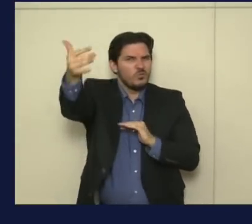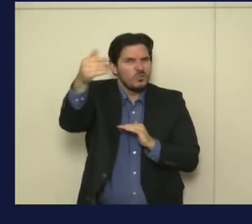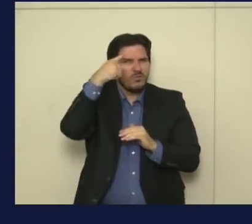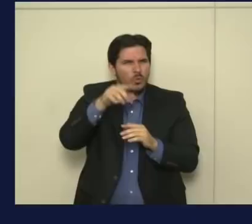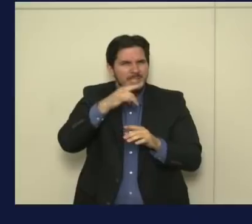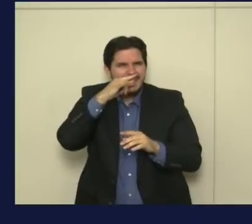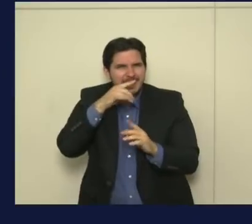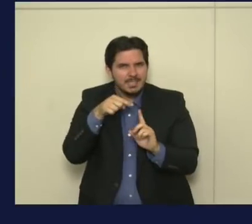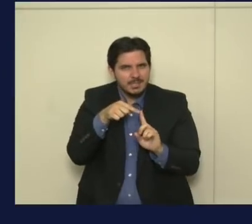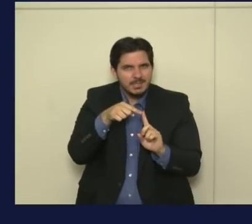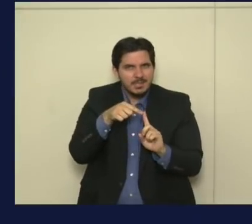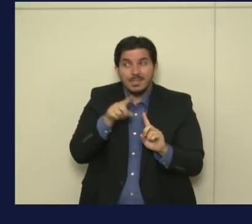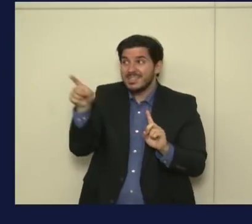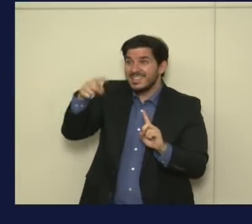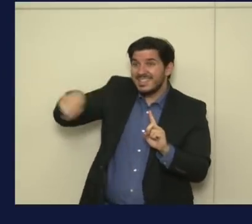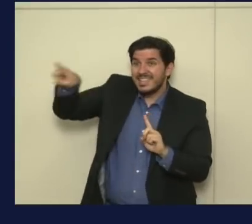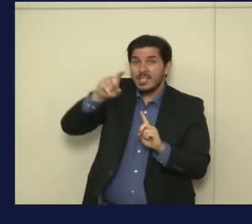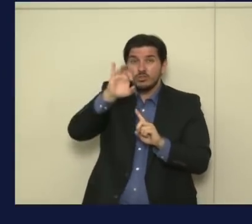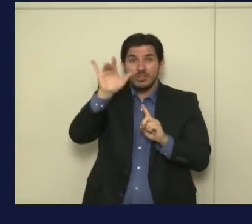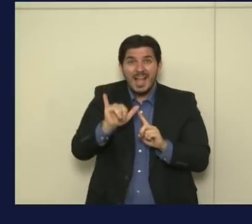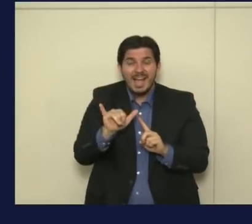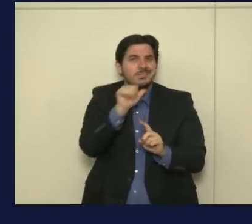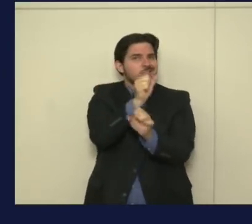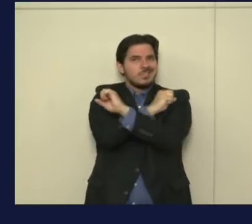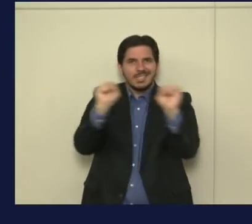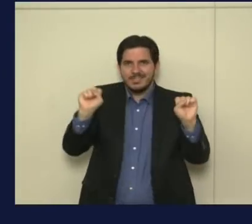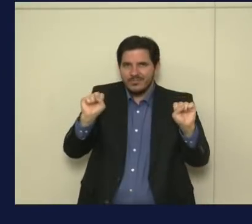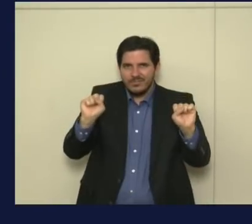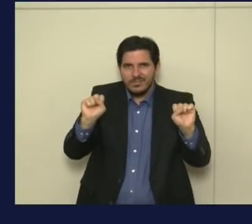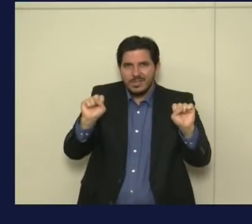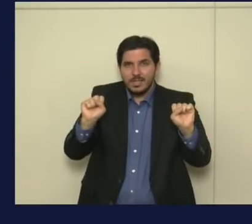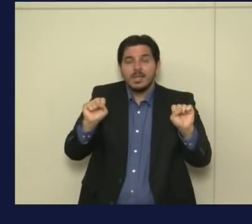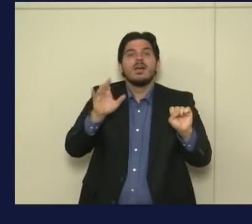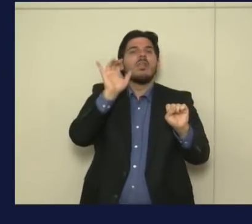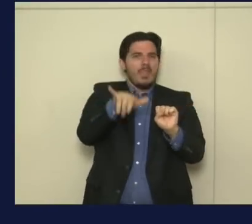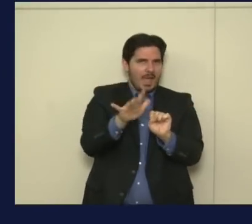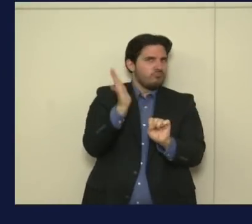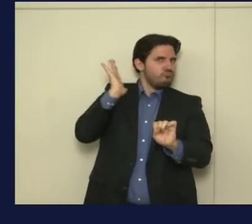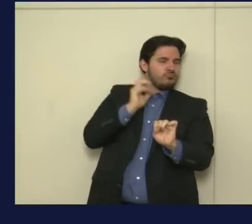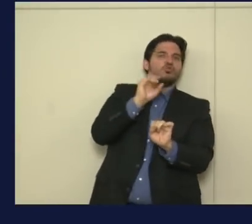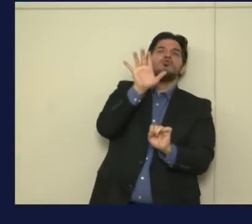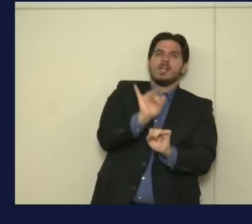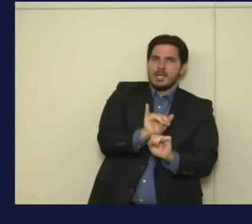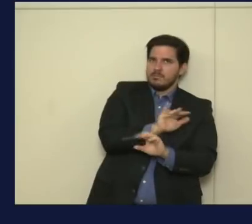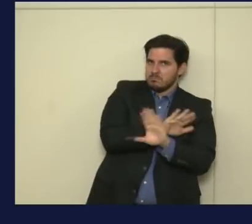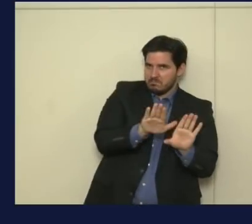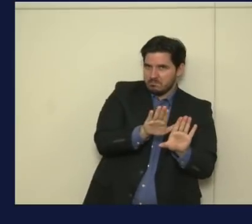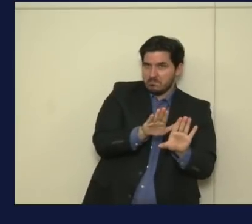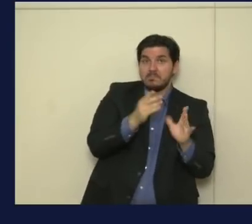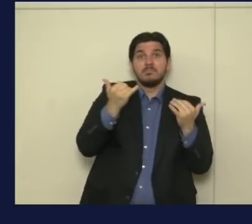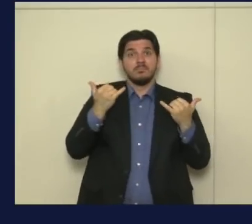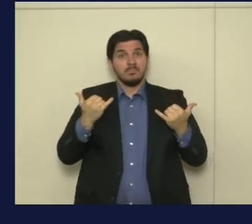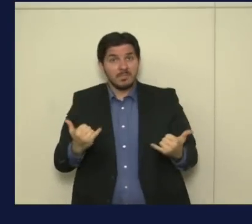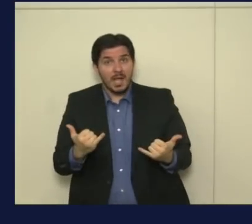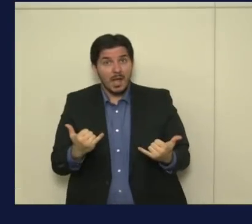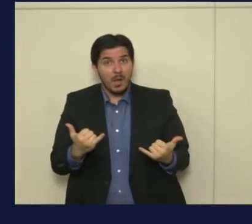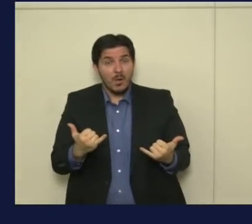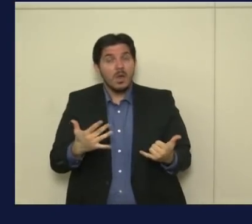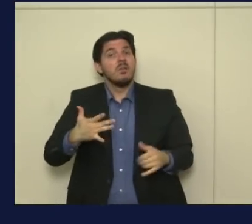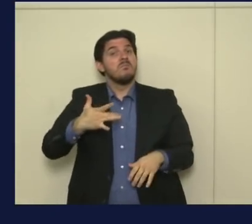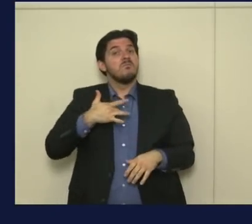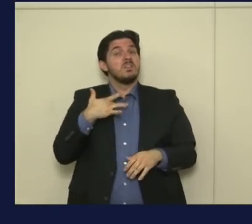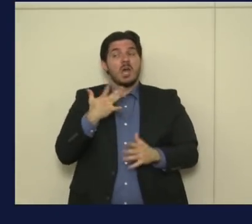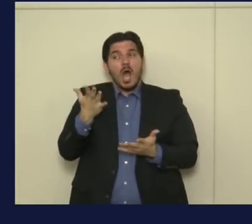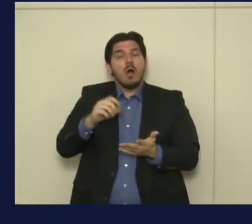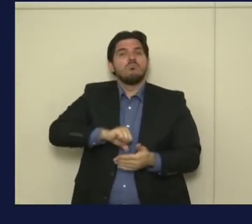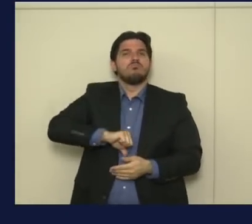Here, I'm really proud of New Mexicans. And introducing this amount of risk,